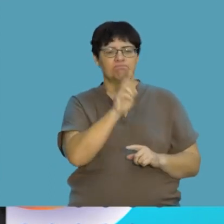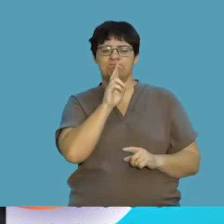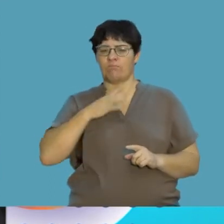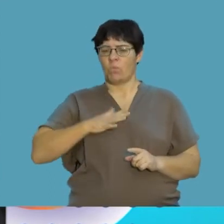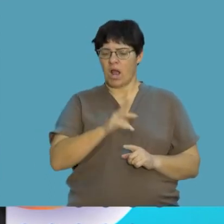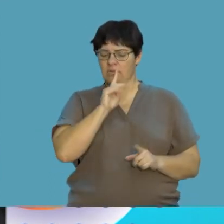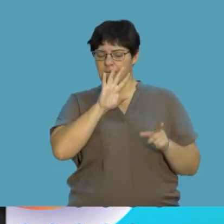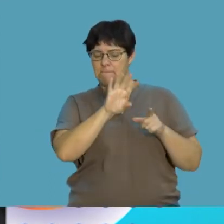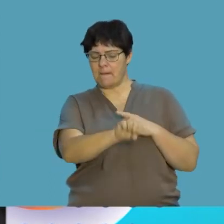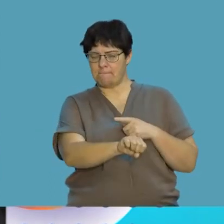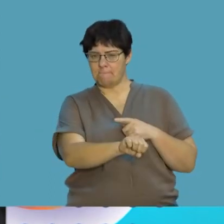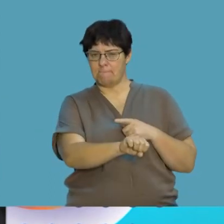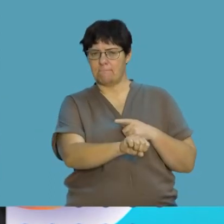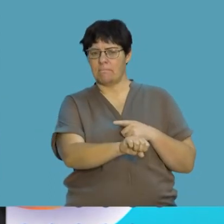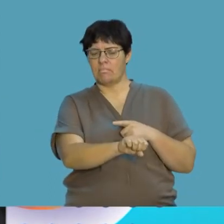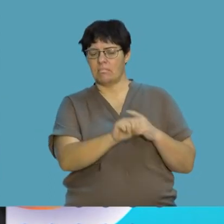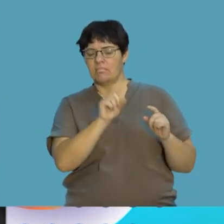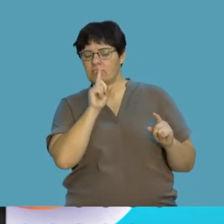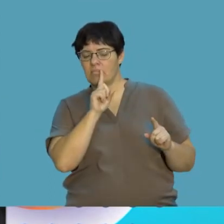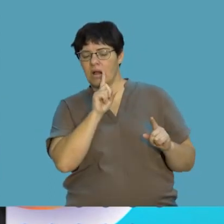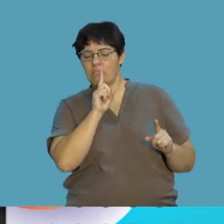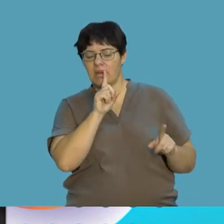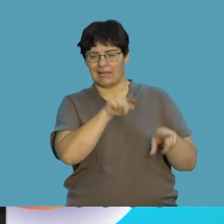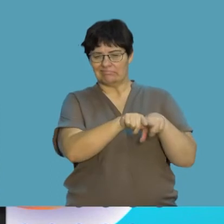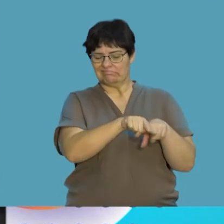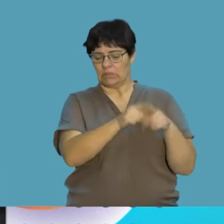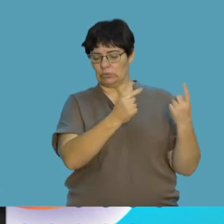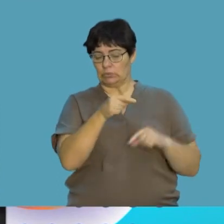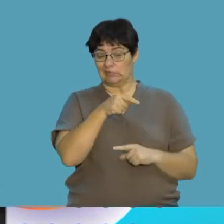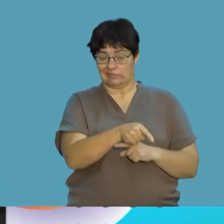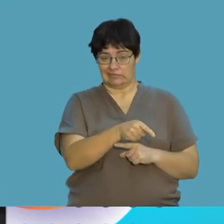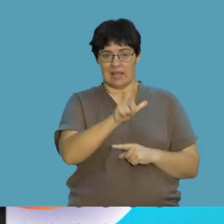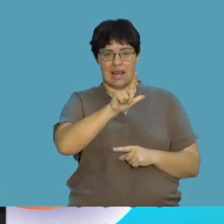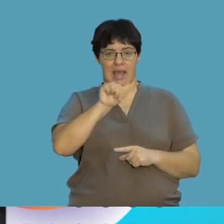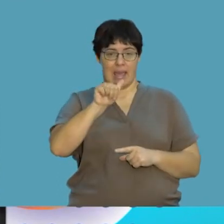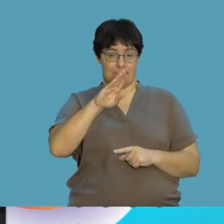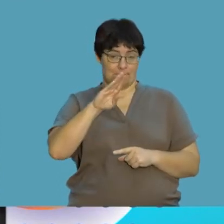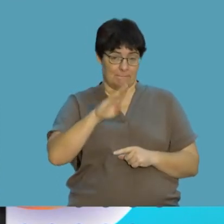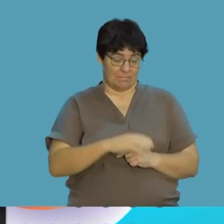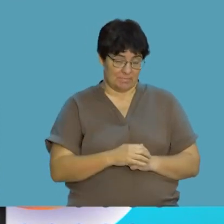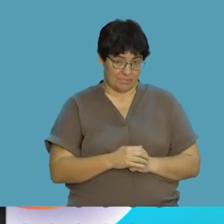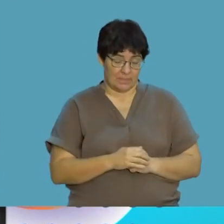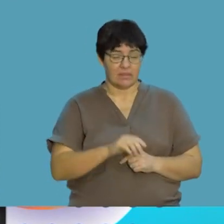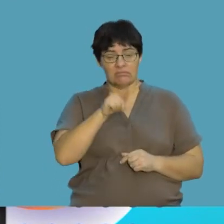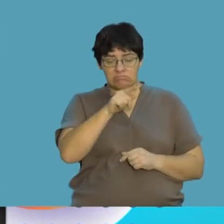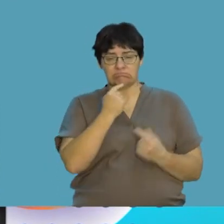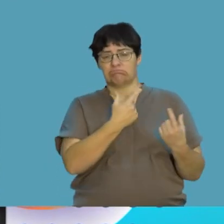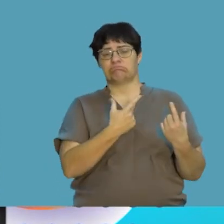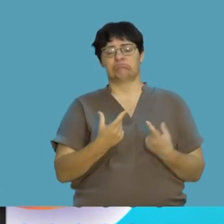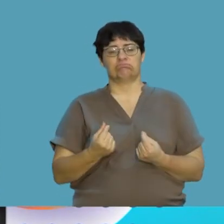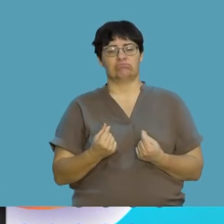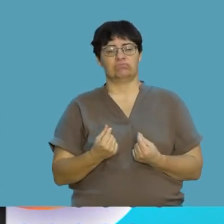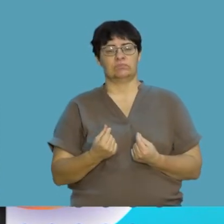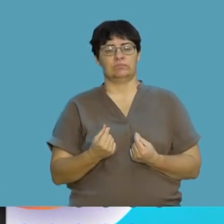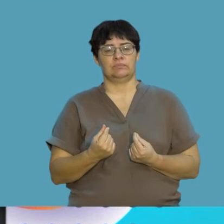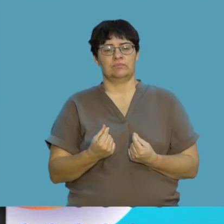a non-scientific fact, we would conduct an experiment. So this would obviously deal with also some